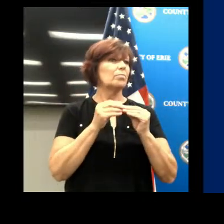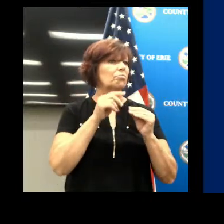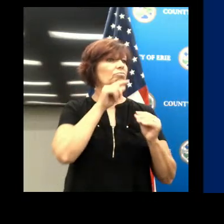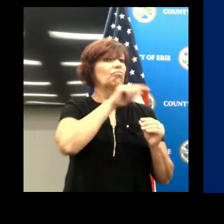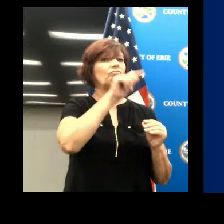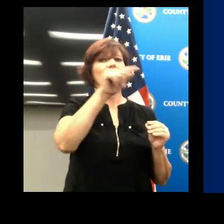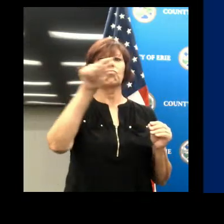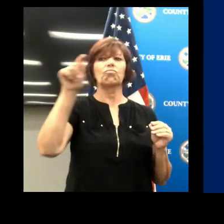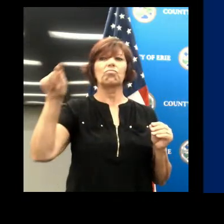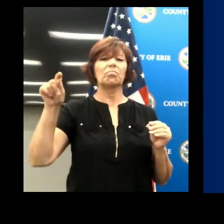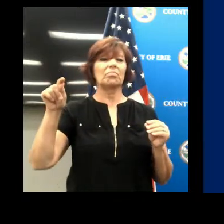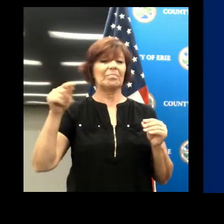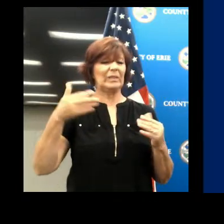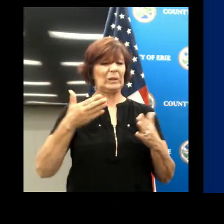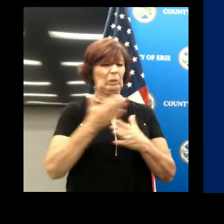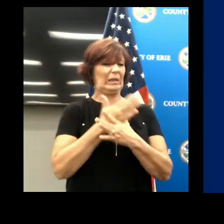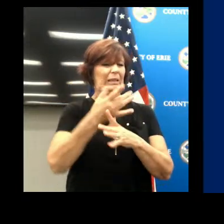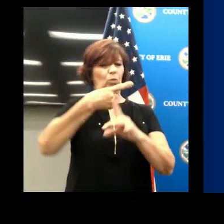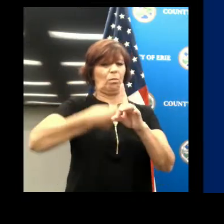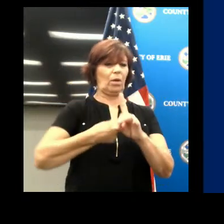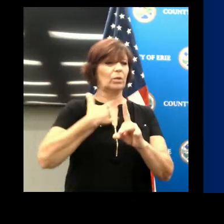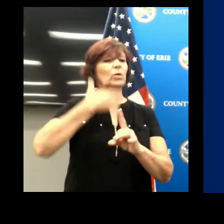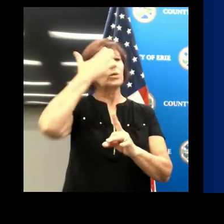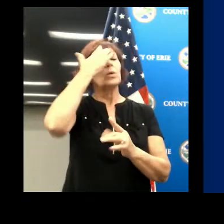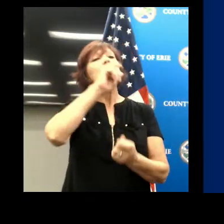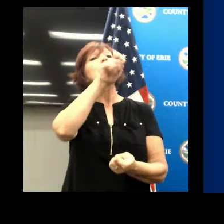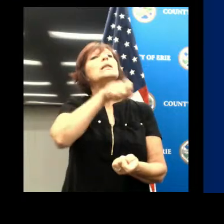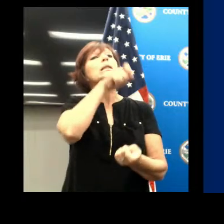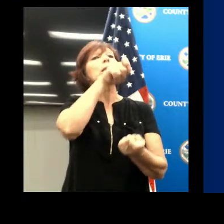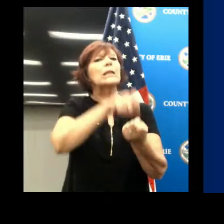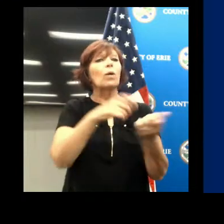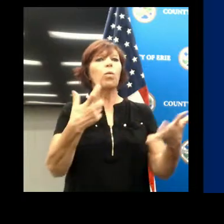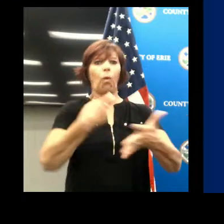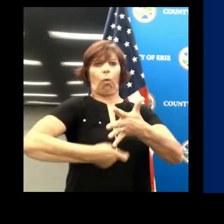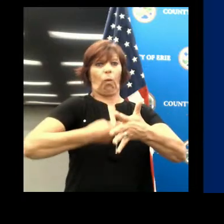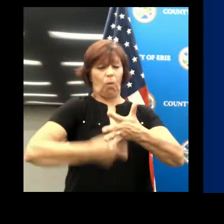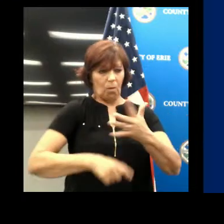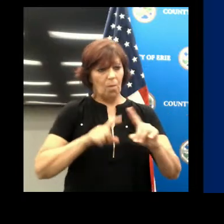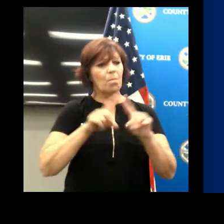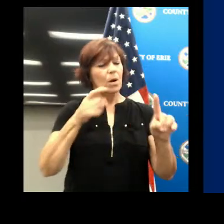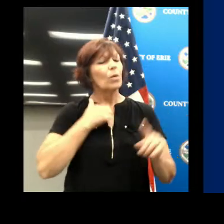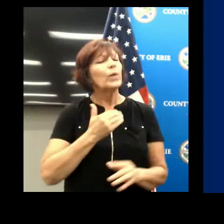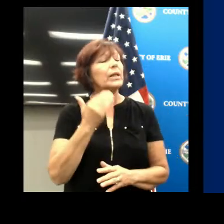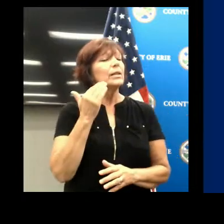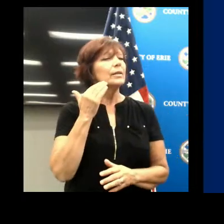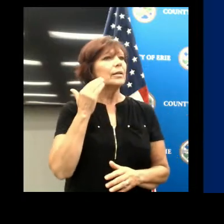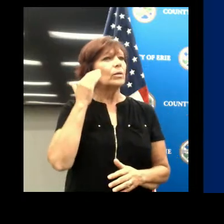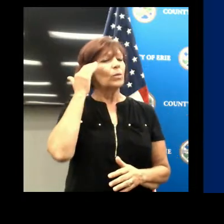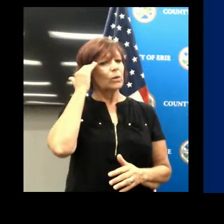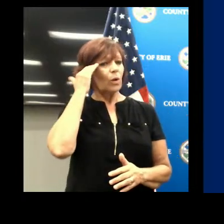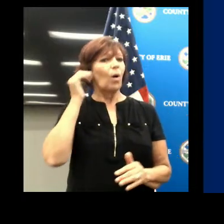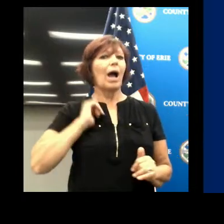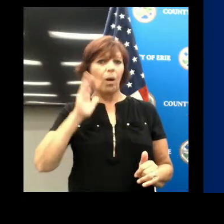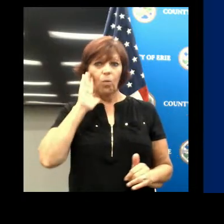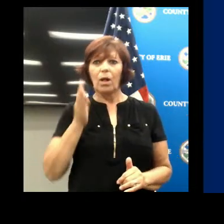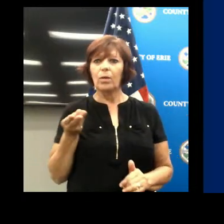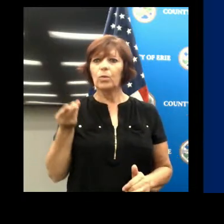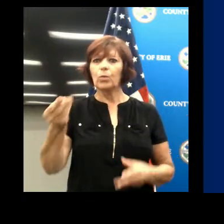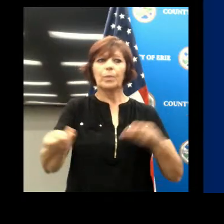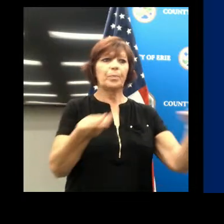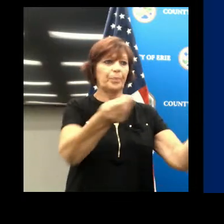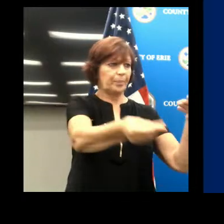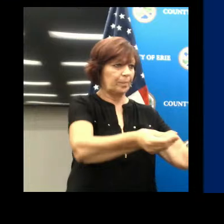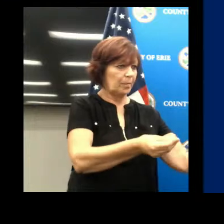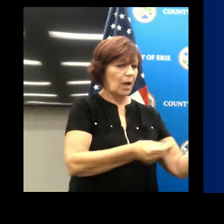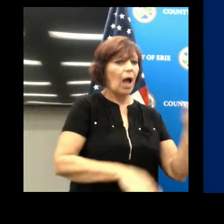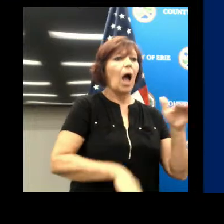villages in the next month, so we'll know exactly how much it is. But we believe, we know actually we could reimburse each and every one of them up to $1 million, that